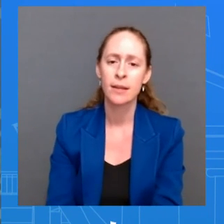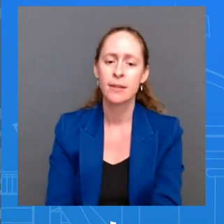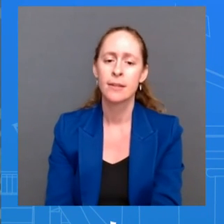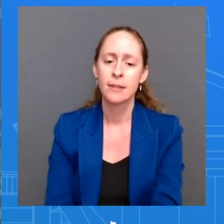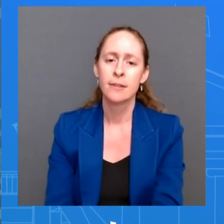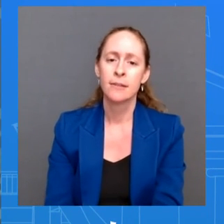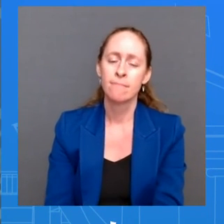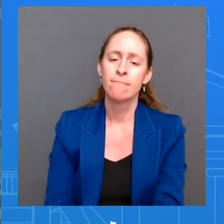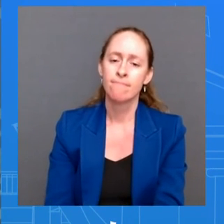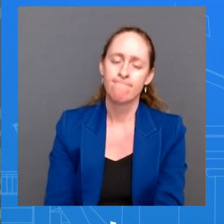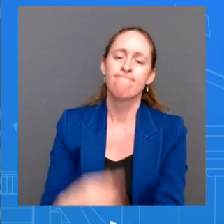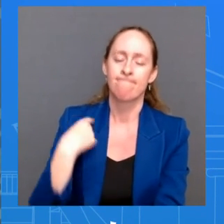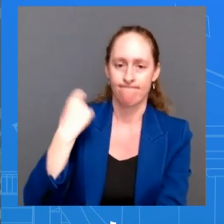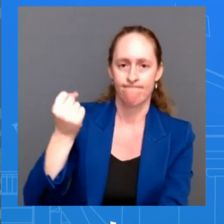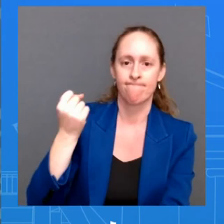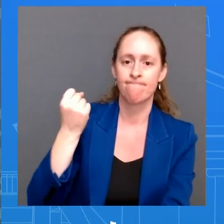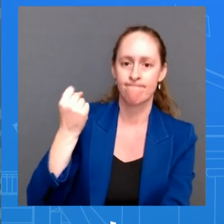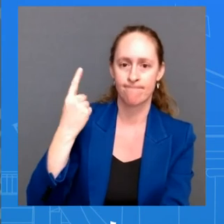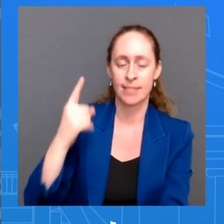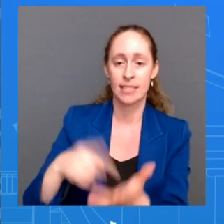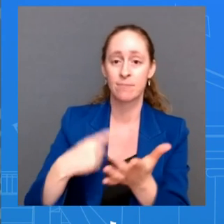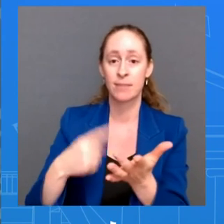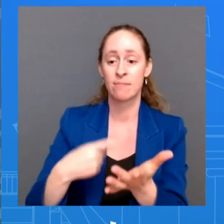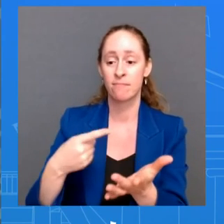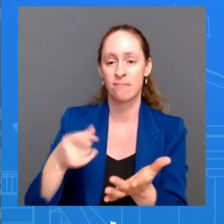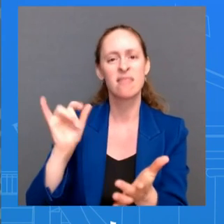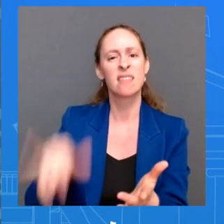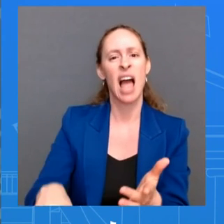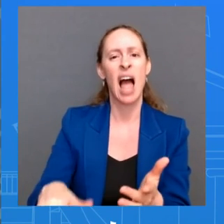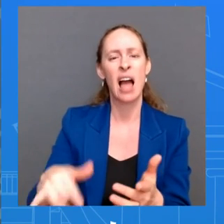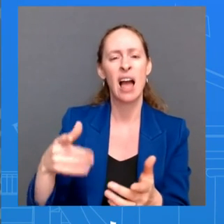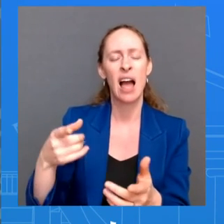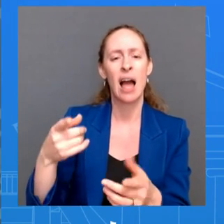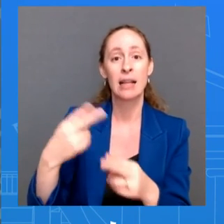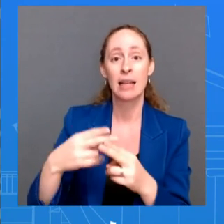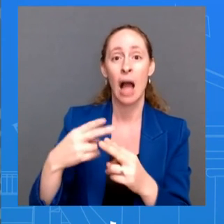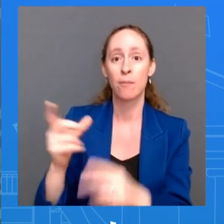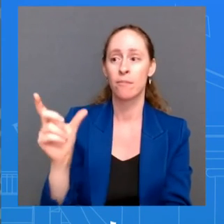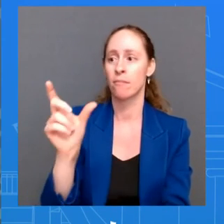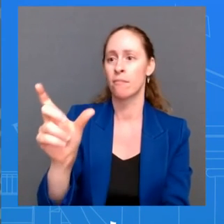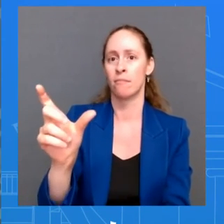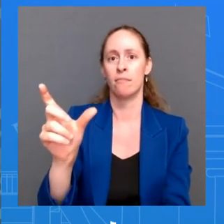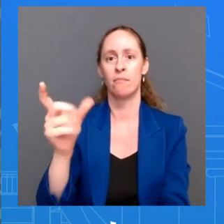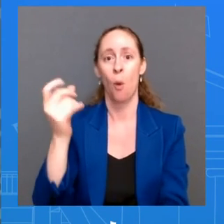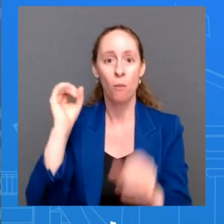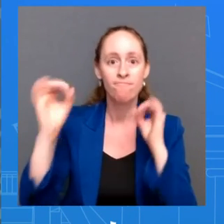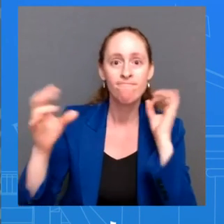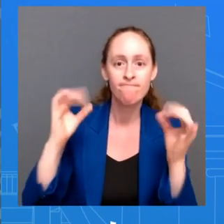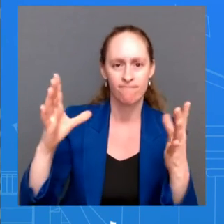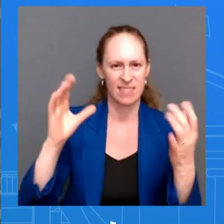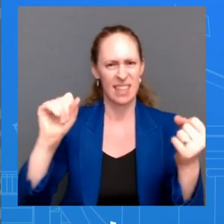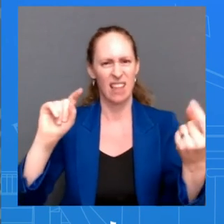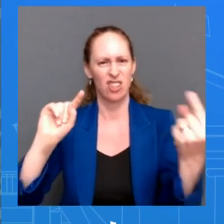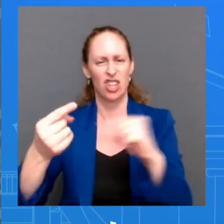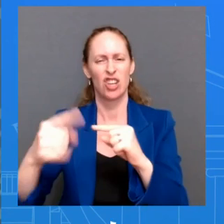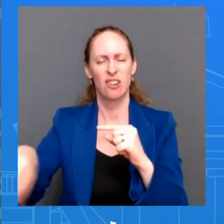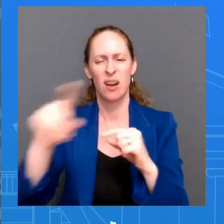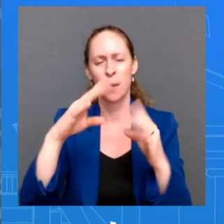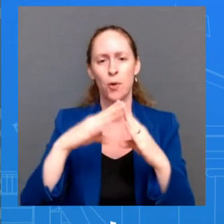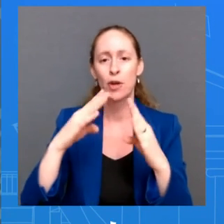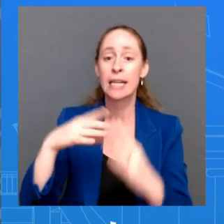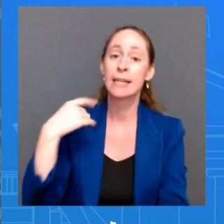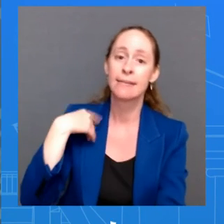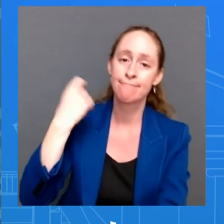that community, and that is something that we have seen, right, this last couple of years specifically, even when you look